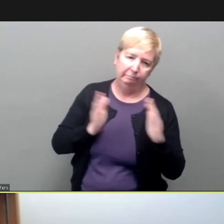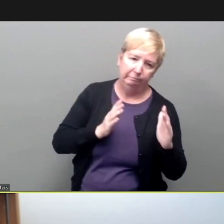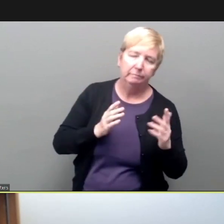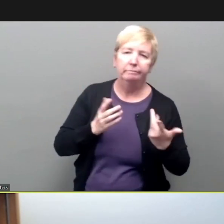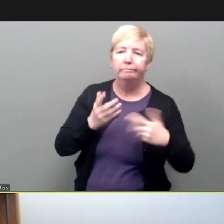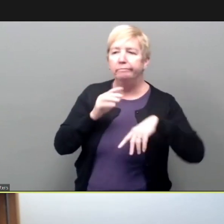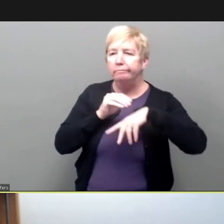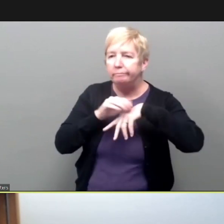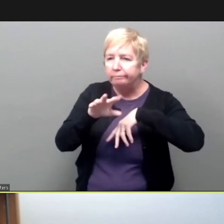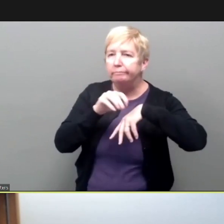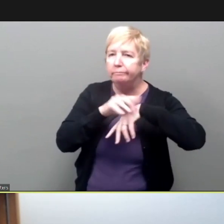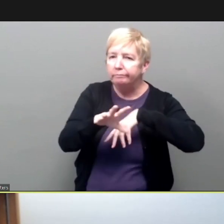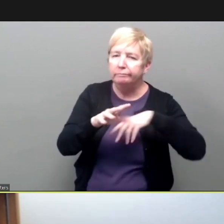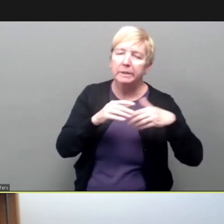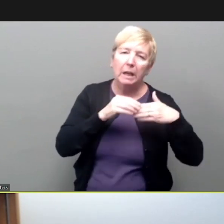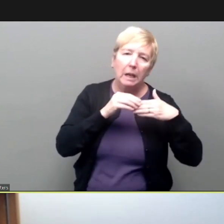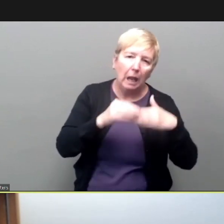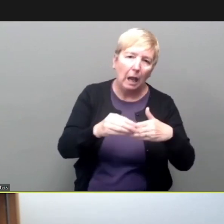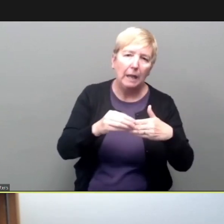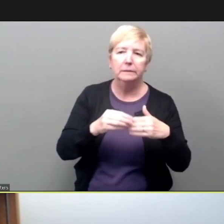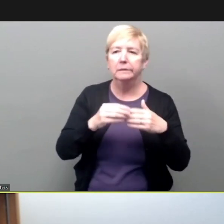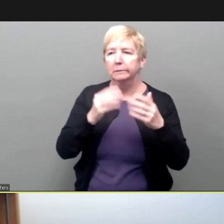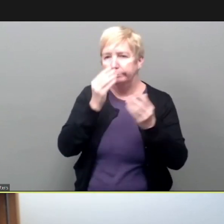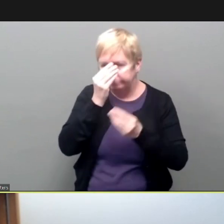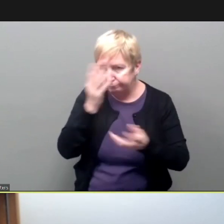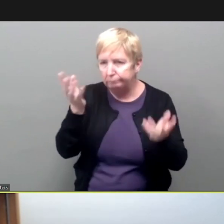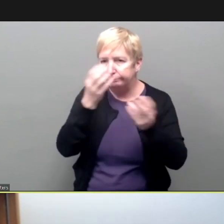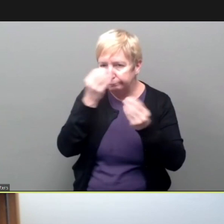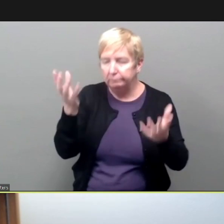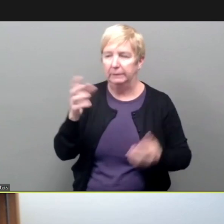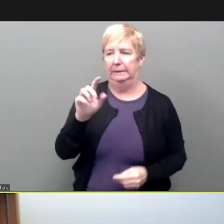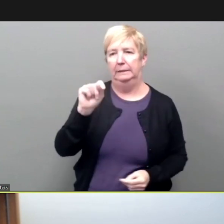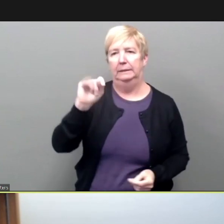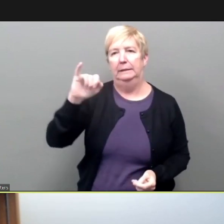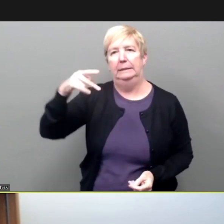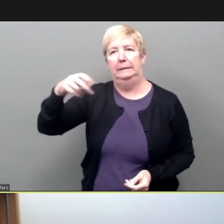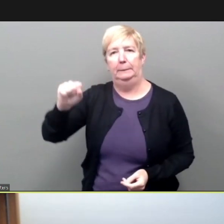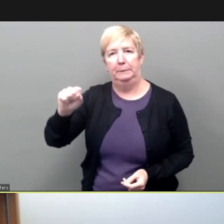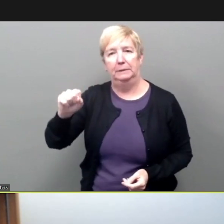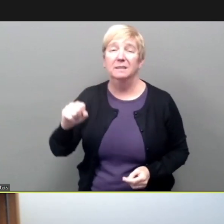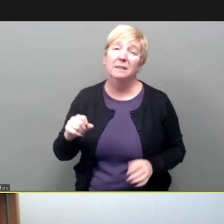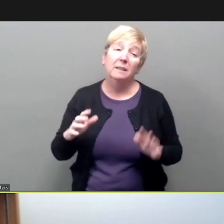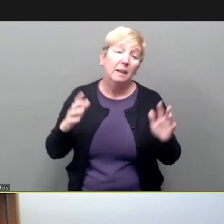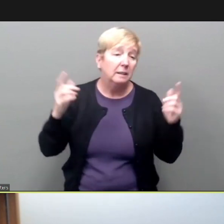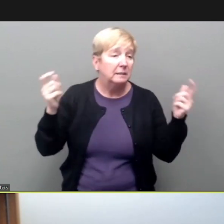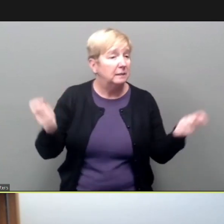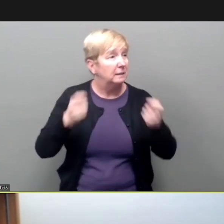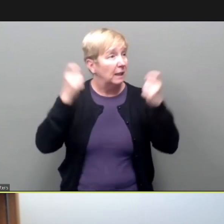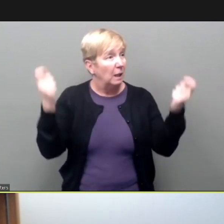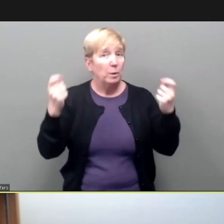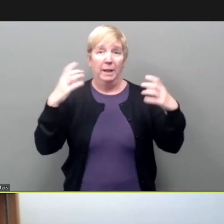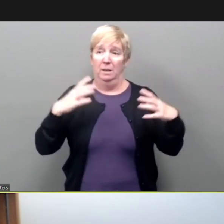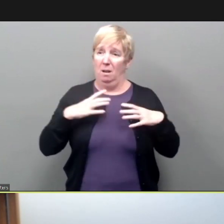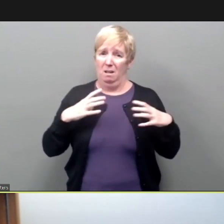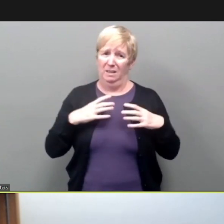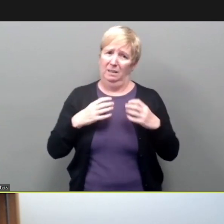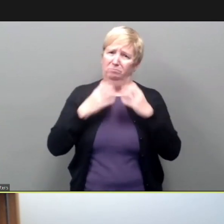sharing guidance and tips, and just want to say celebrating holidays obviously are very